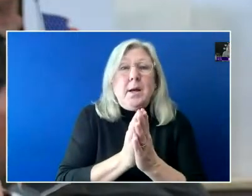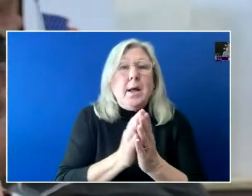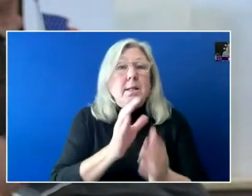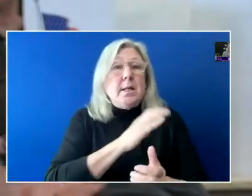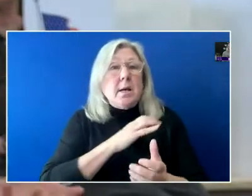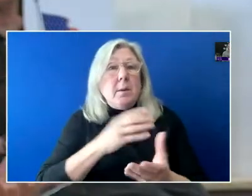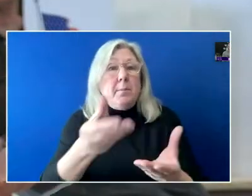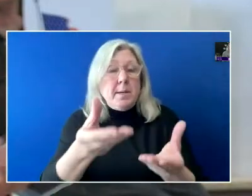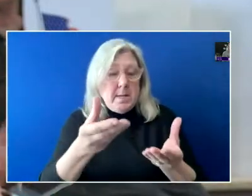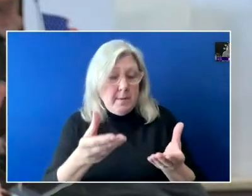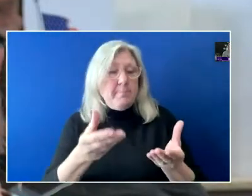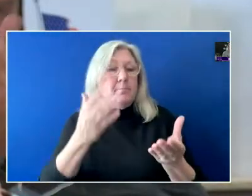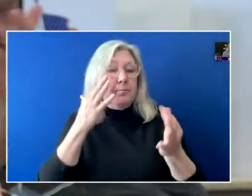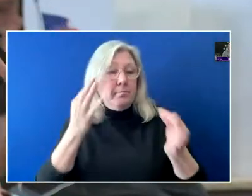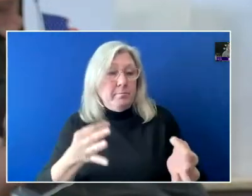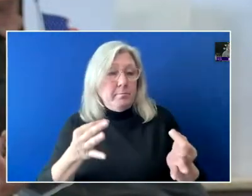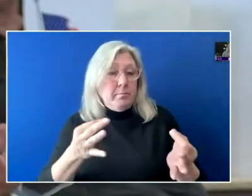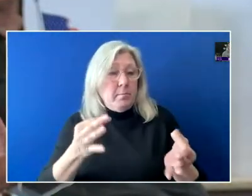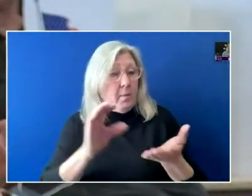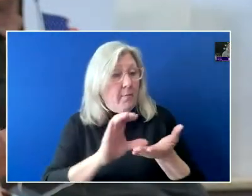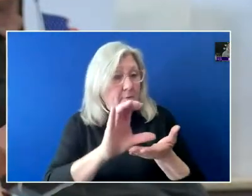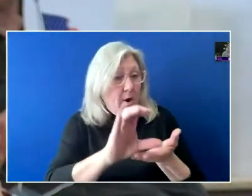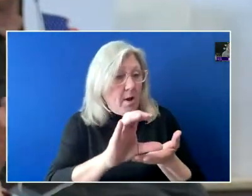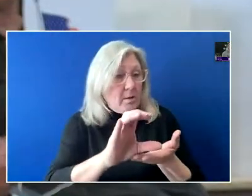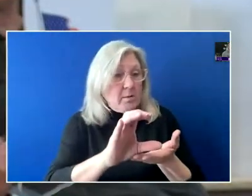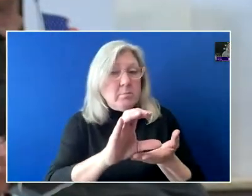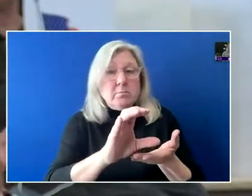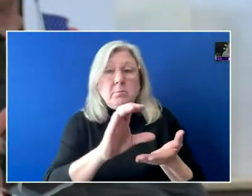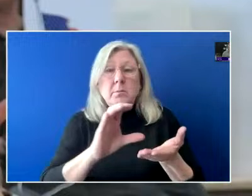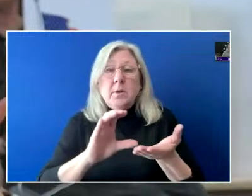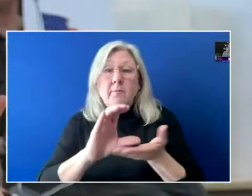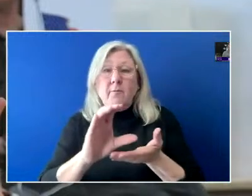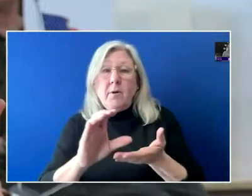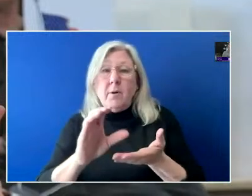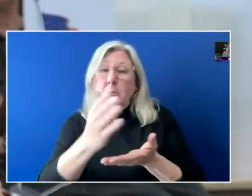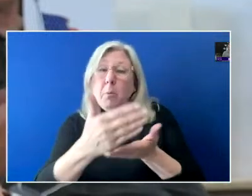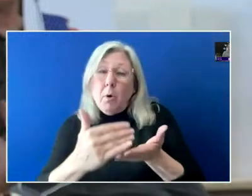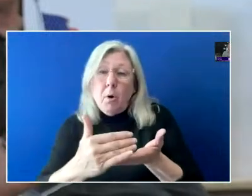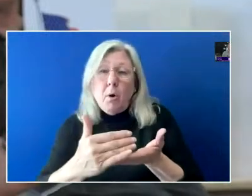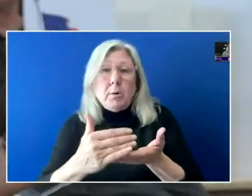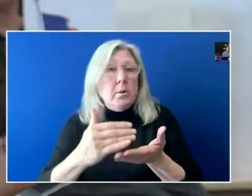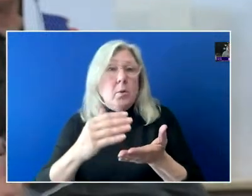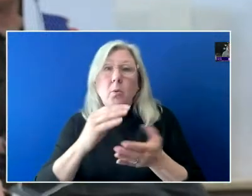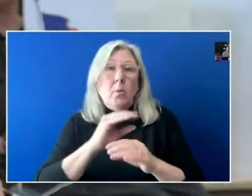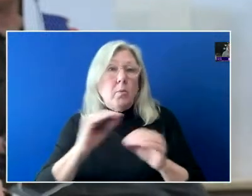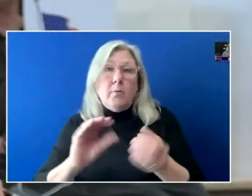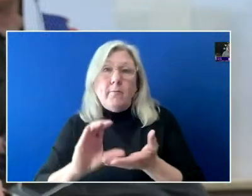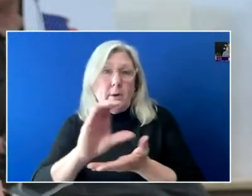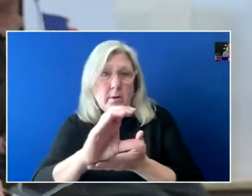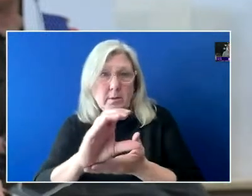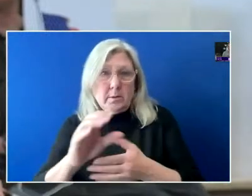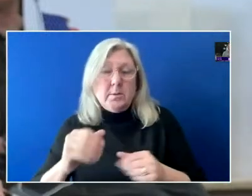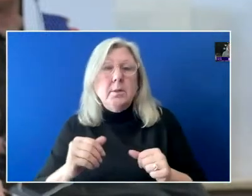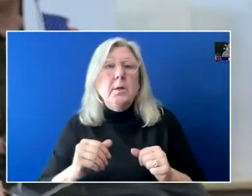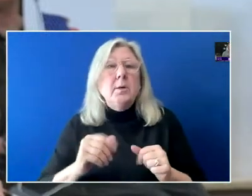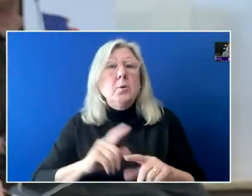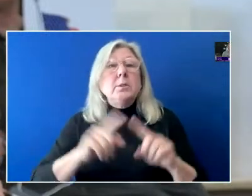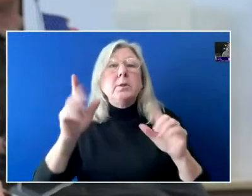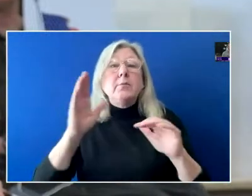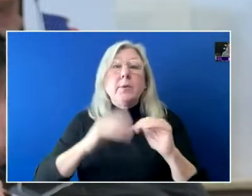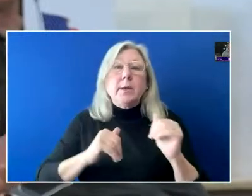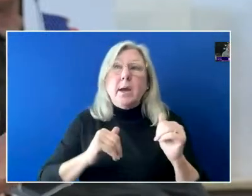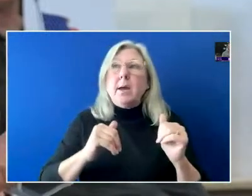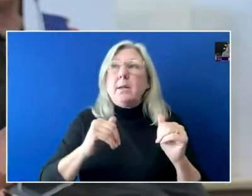them partially or not fund them at all which is different from a strategic approach where say the select board identifies some